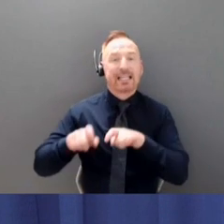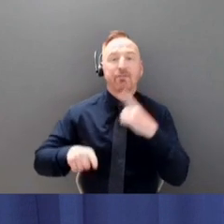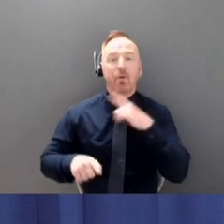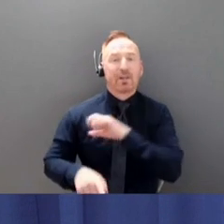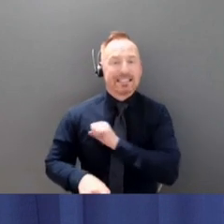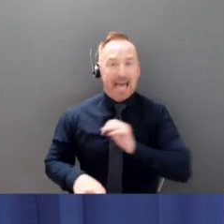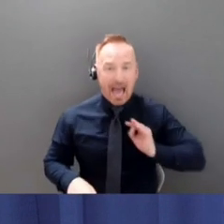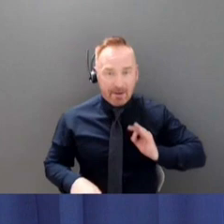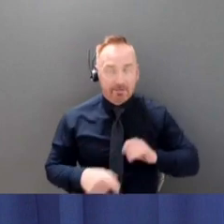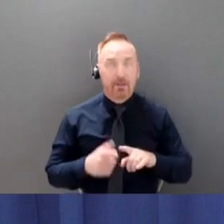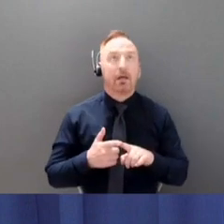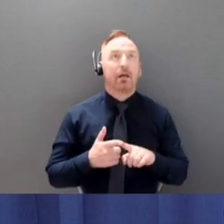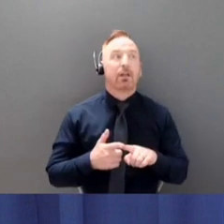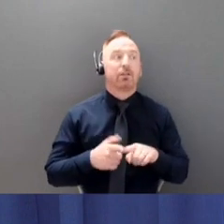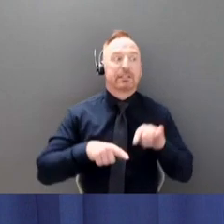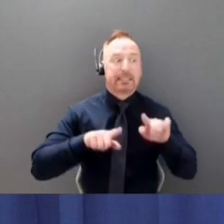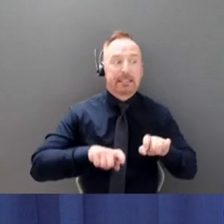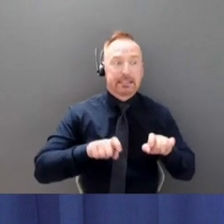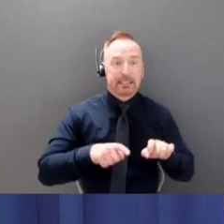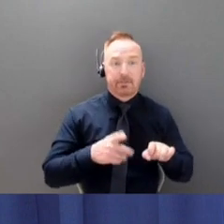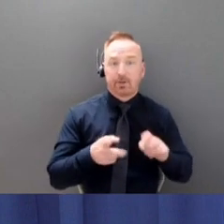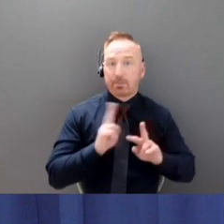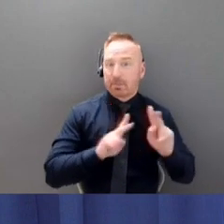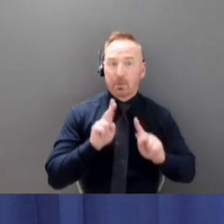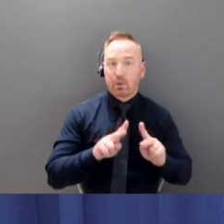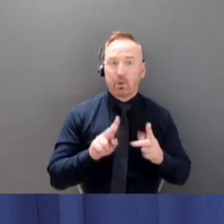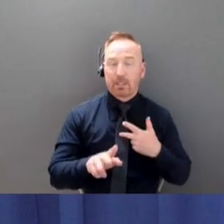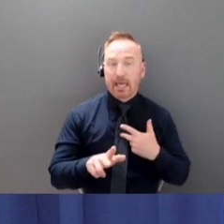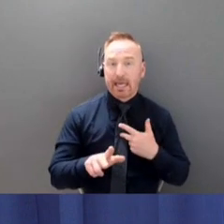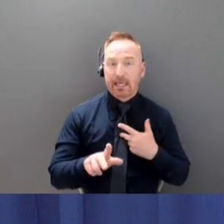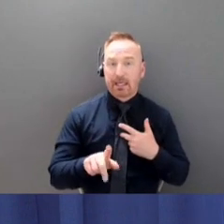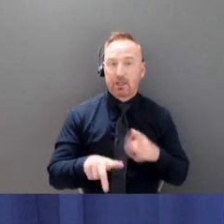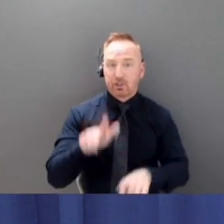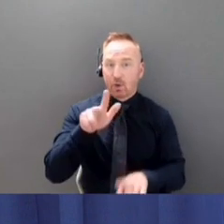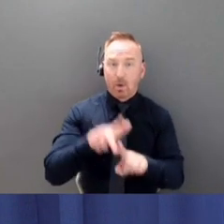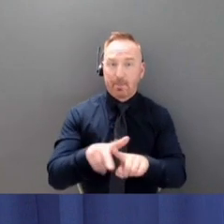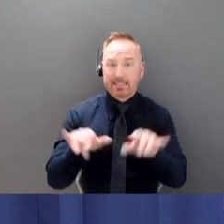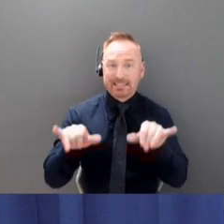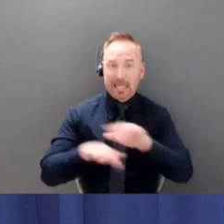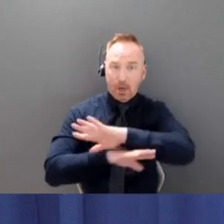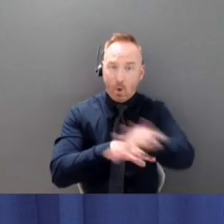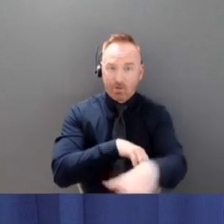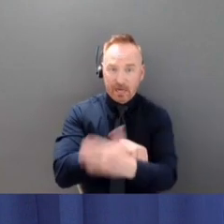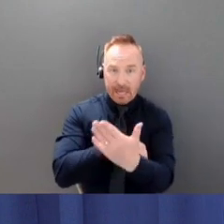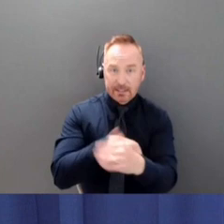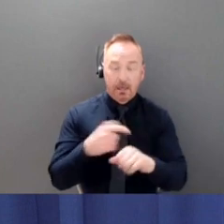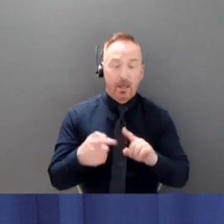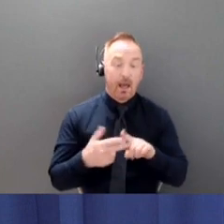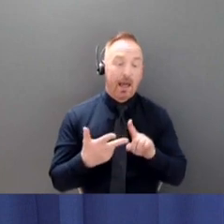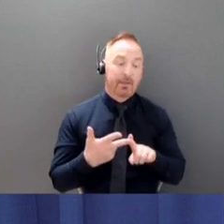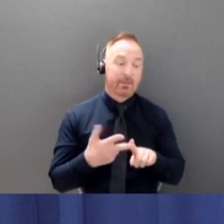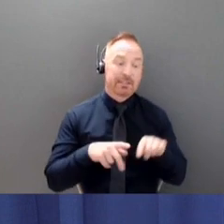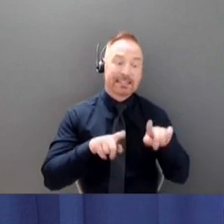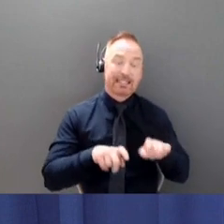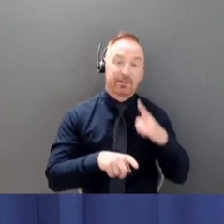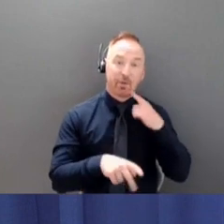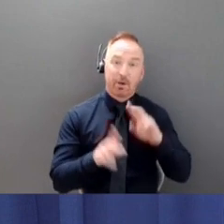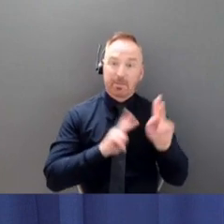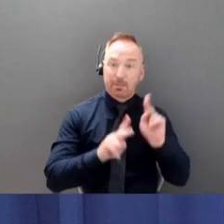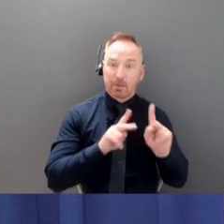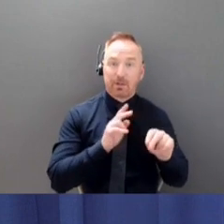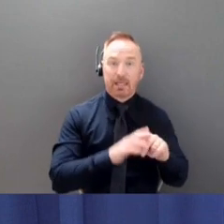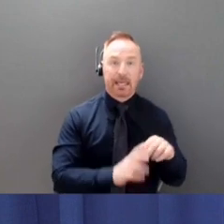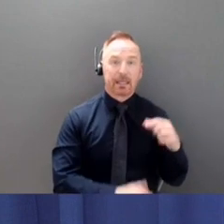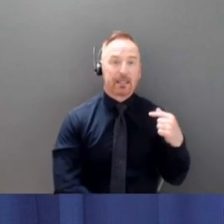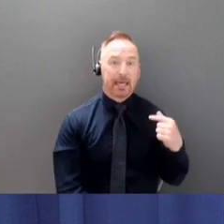there overnight, and there's testing for people coming in, guests coming in and